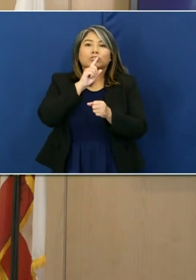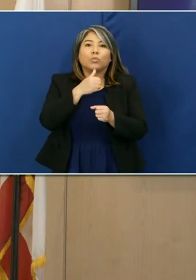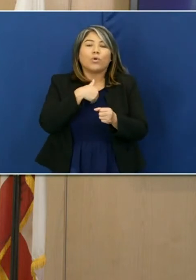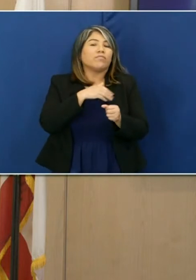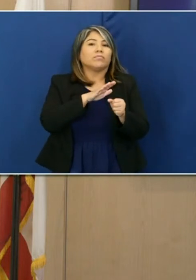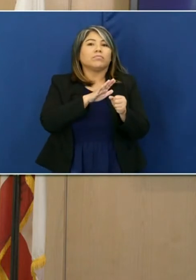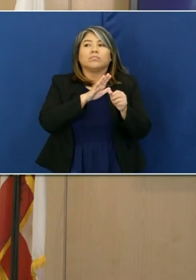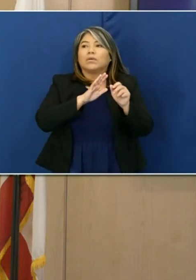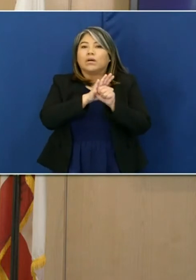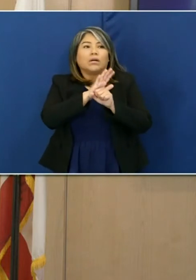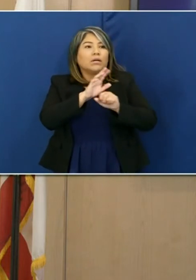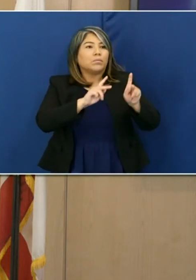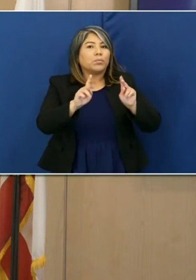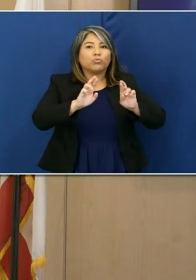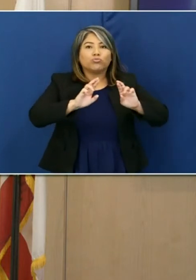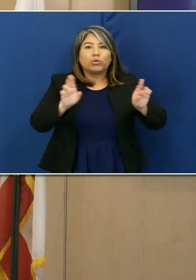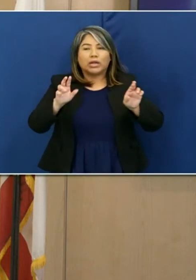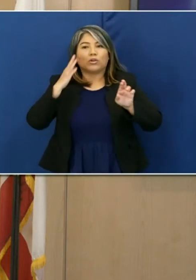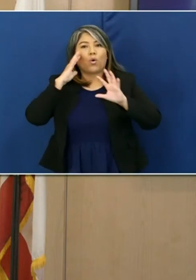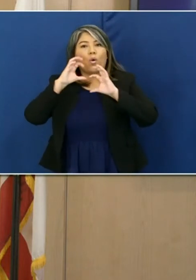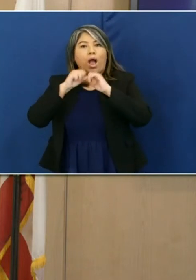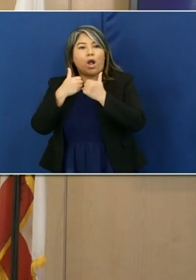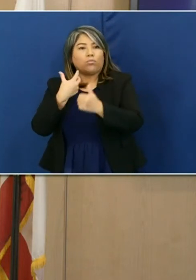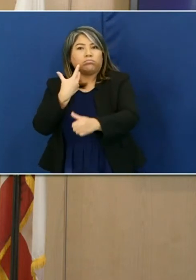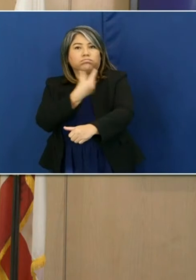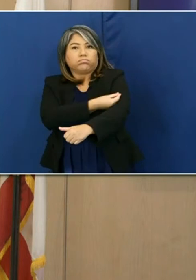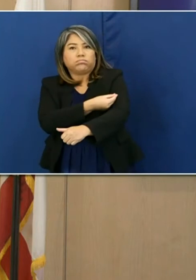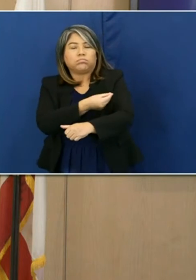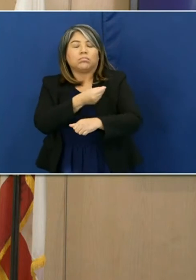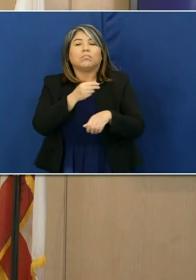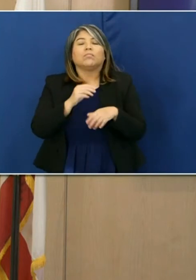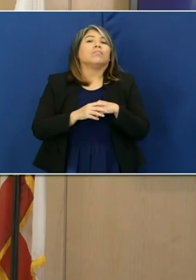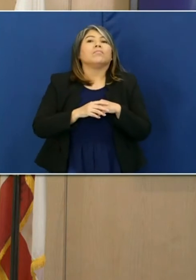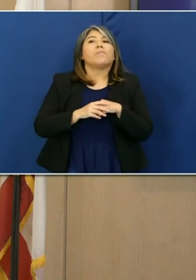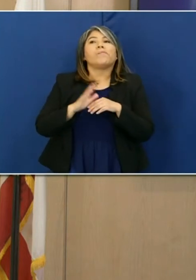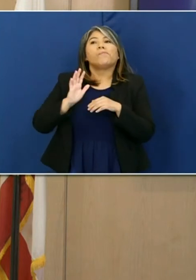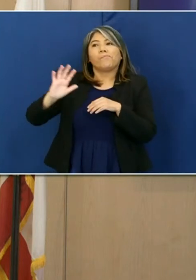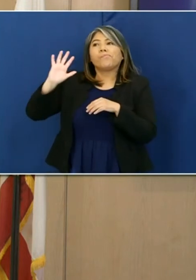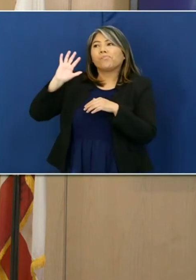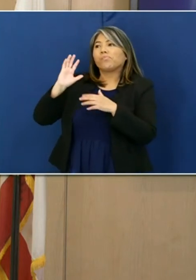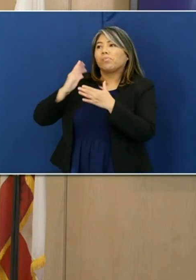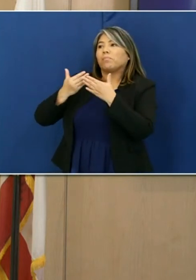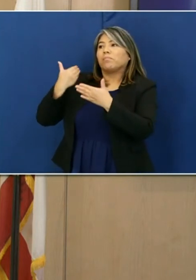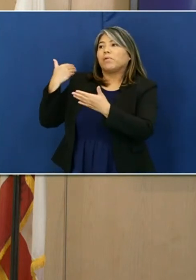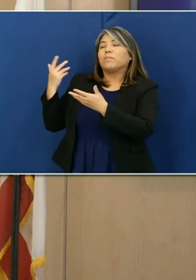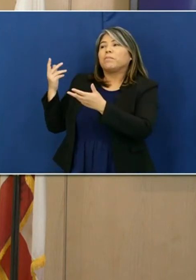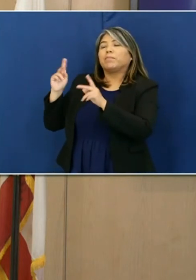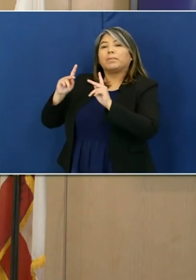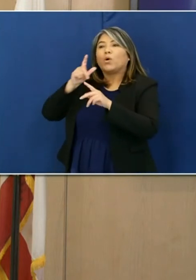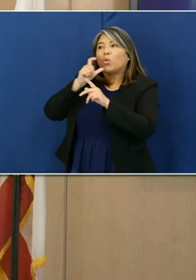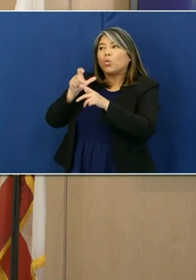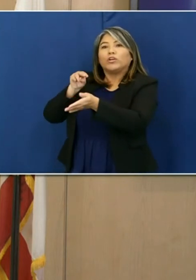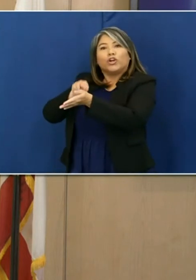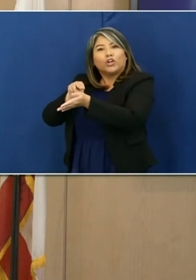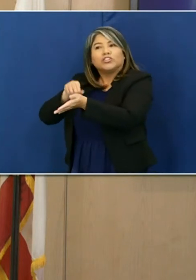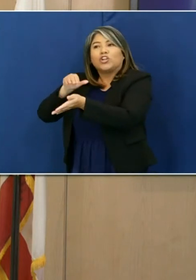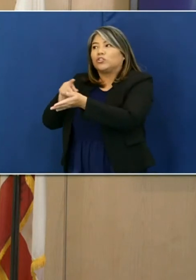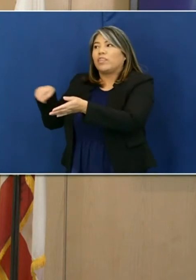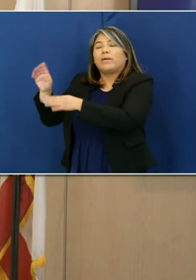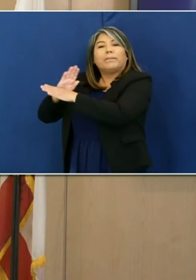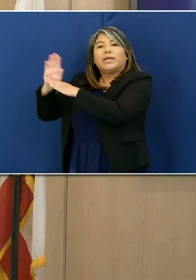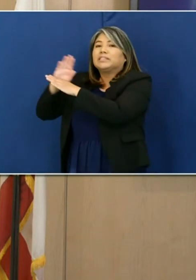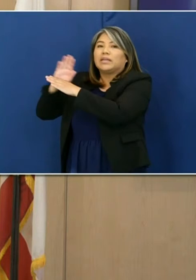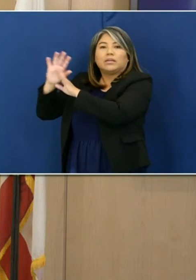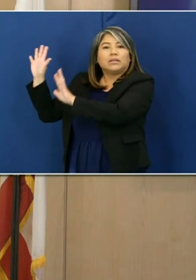people on hand who can administer those vaccines. And a lot of the folks that traditionally would do it are incredibly busy. Our nurses, our doctors are